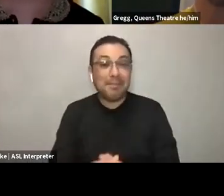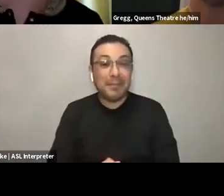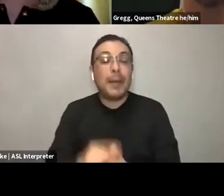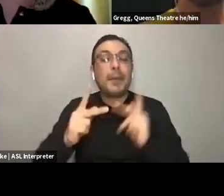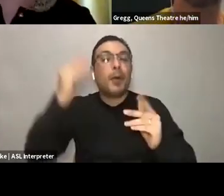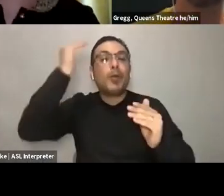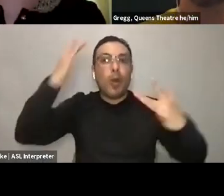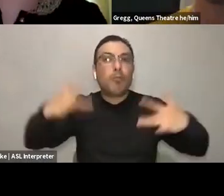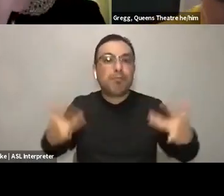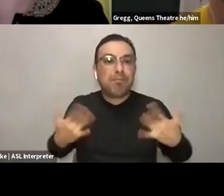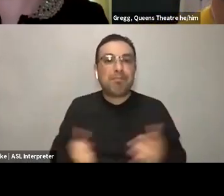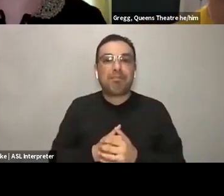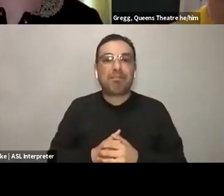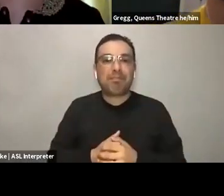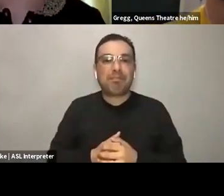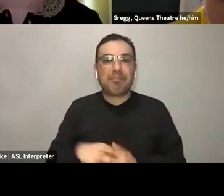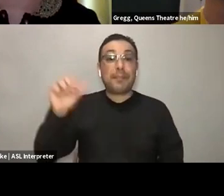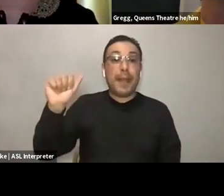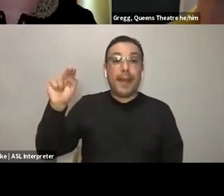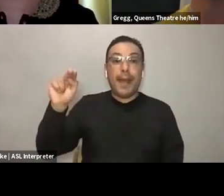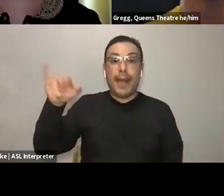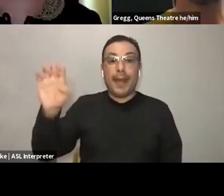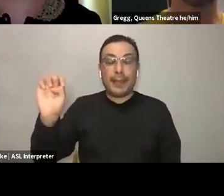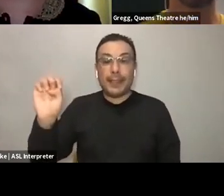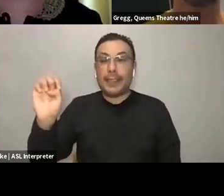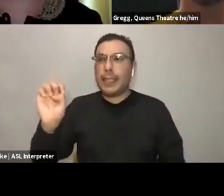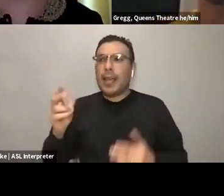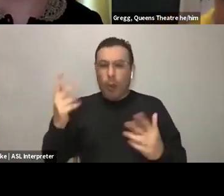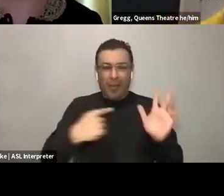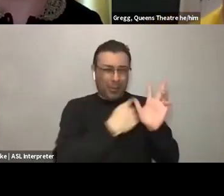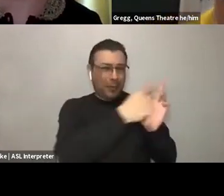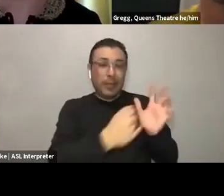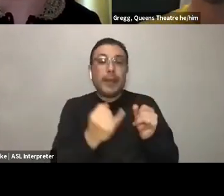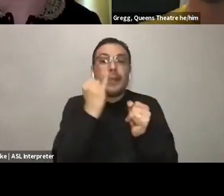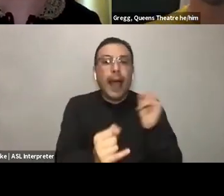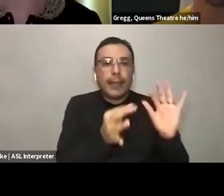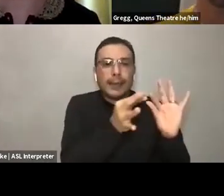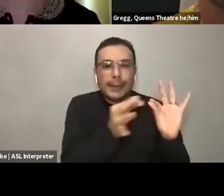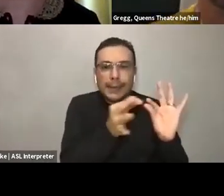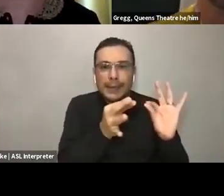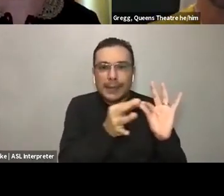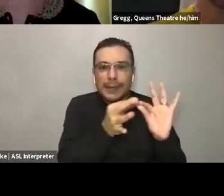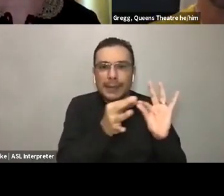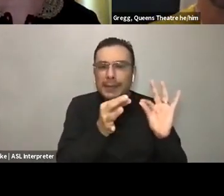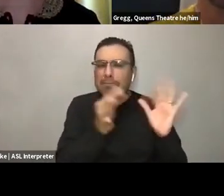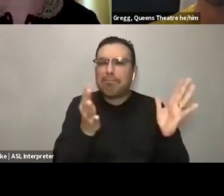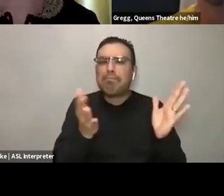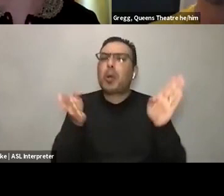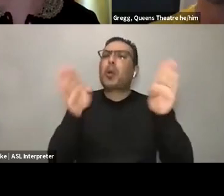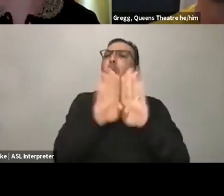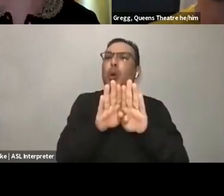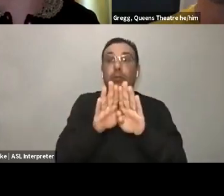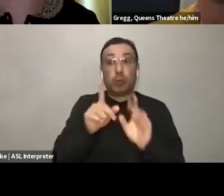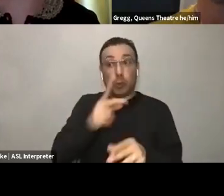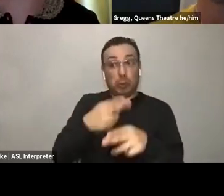final statements for all of the panelists. And, uh, Greg, I want to start with you and I want to ask you to start your final statement just, and these are very